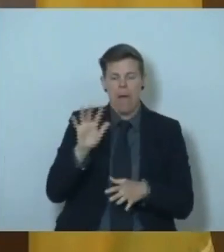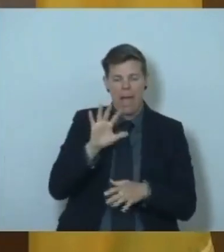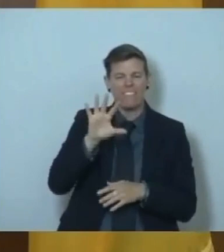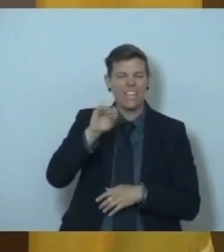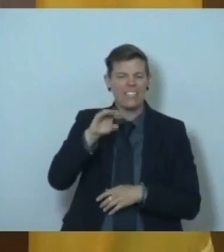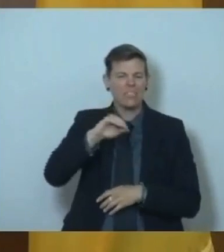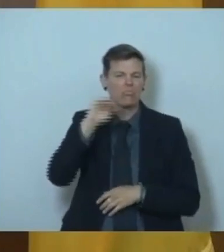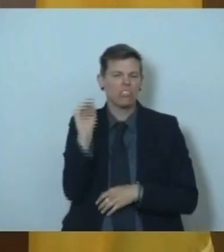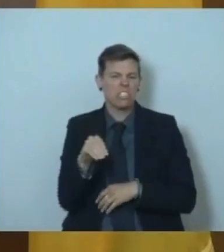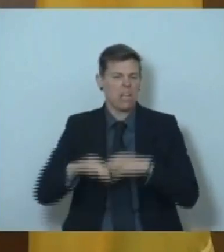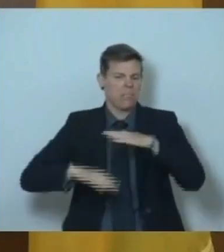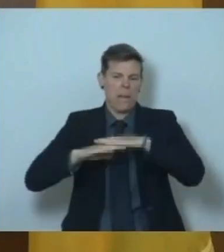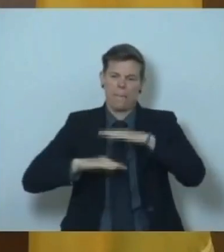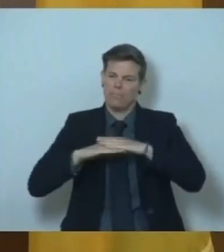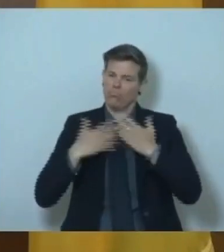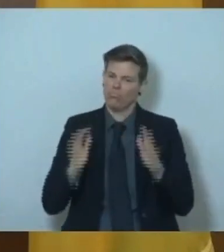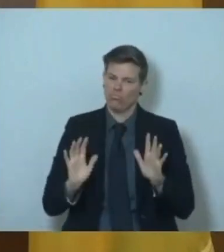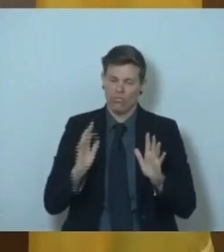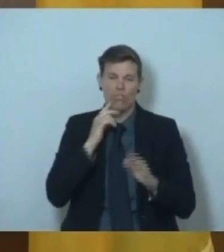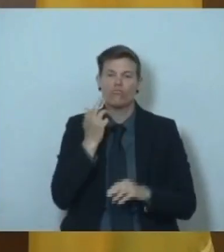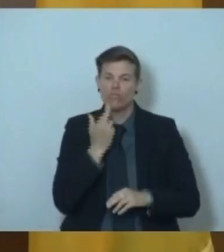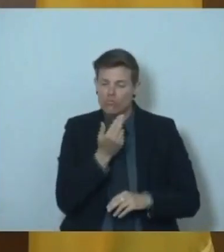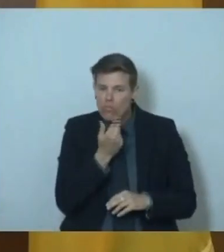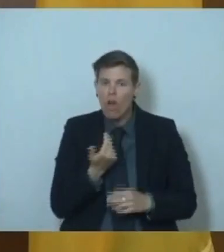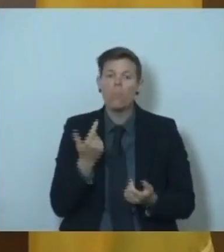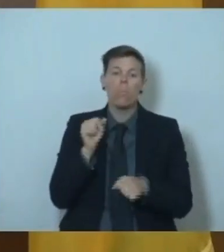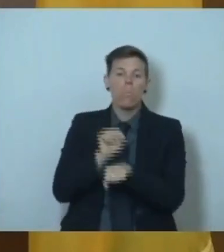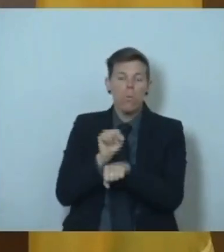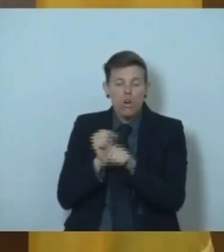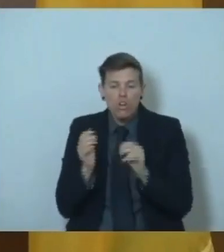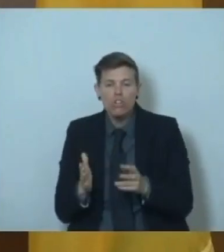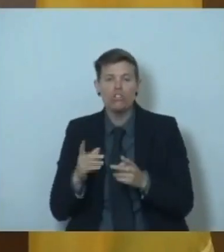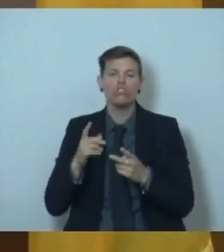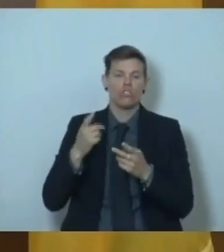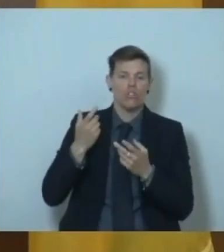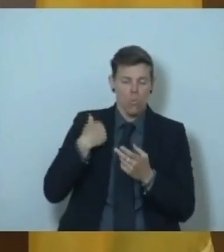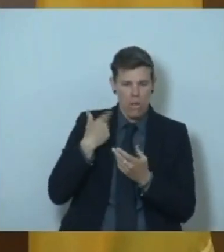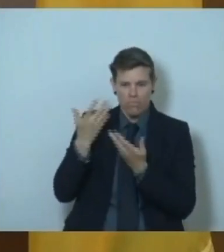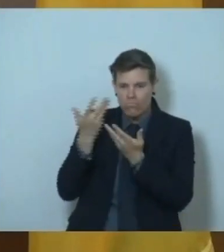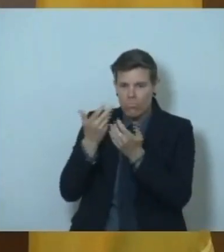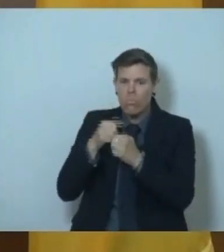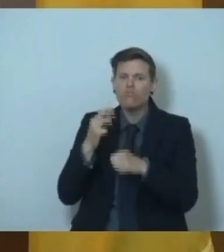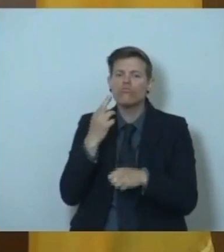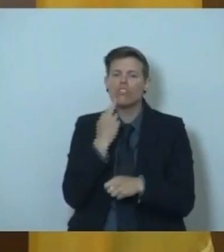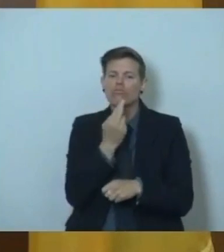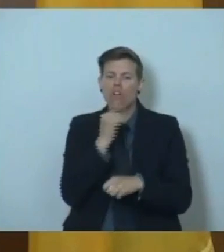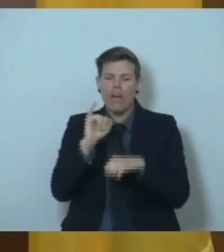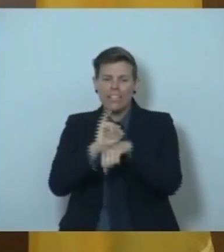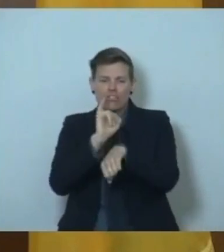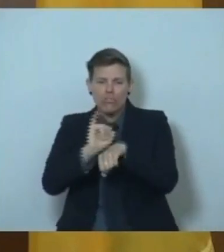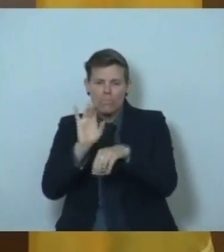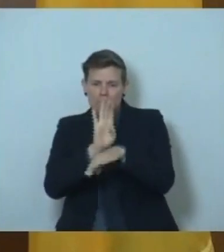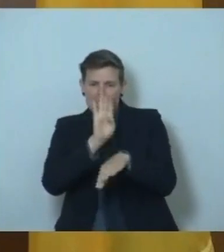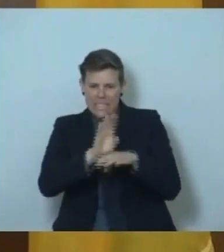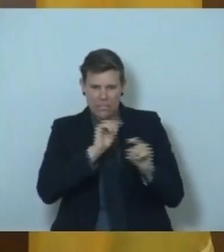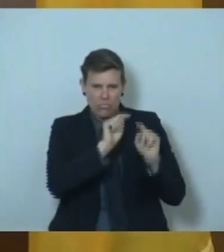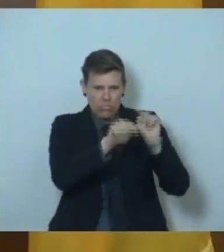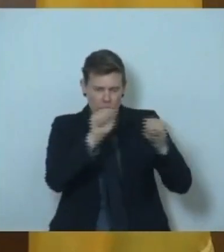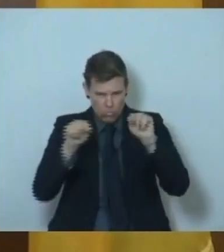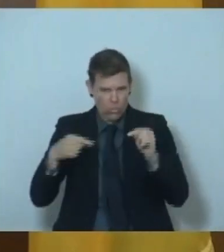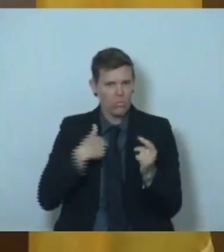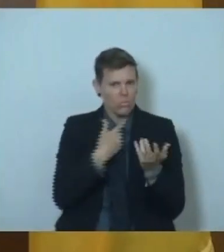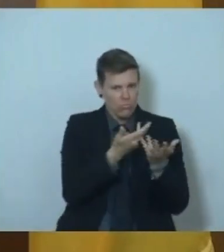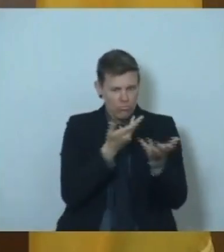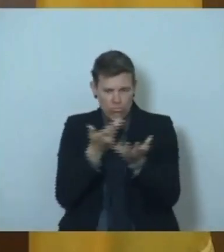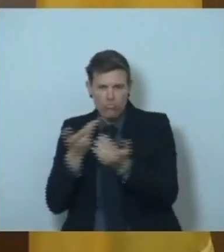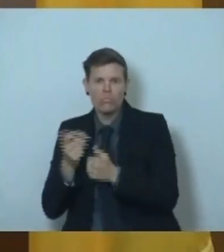sure that the COVID safe practices that we're going to require are also, right, produced and supported by their expertise